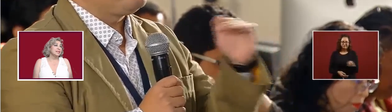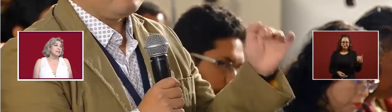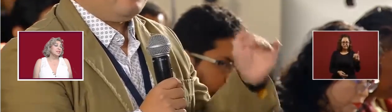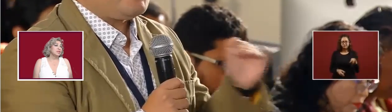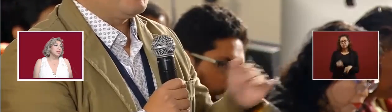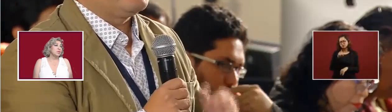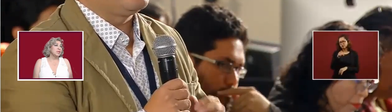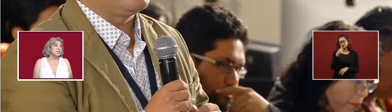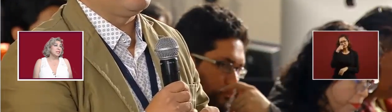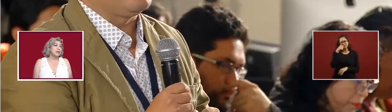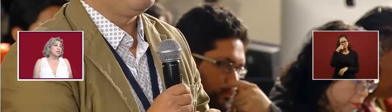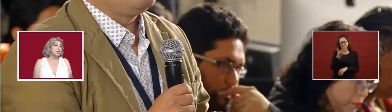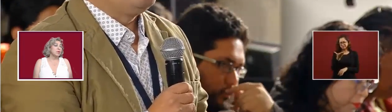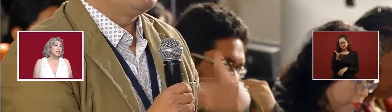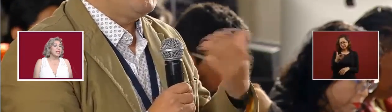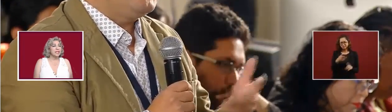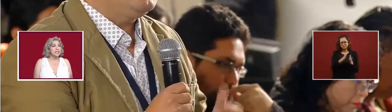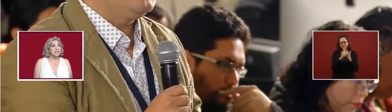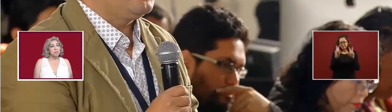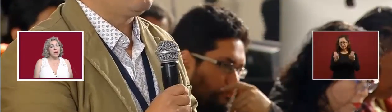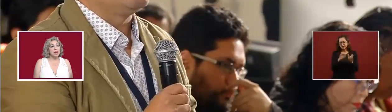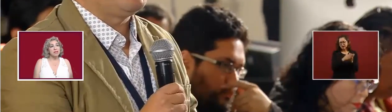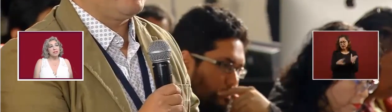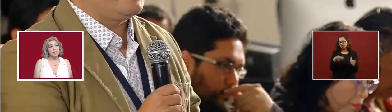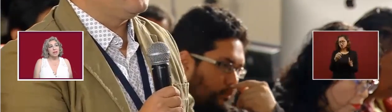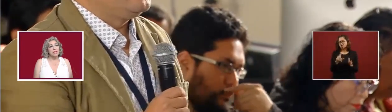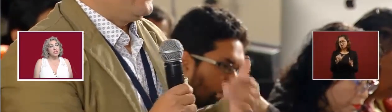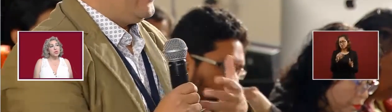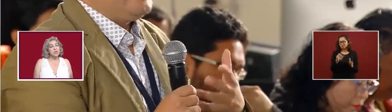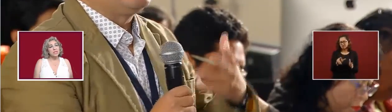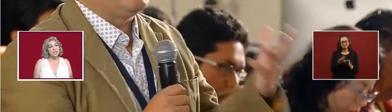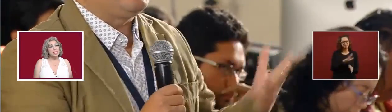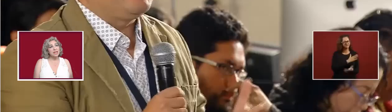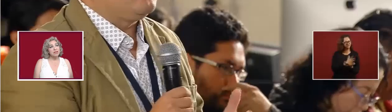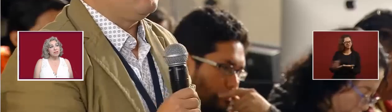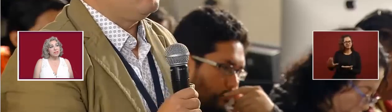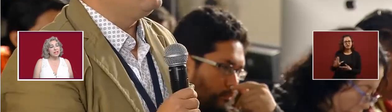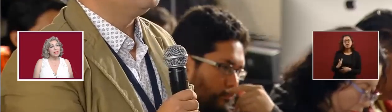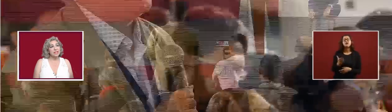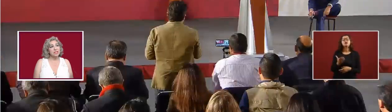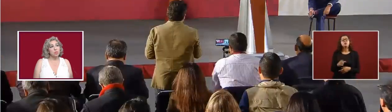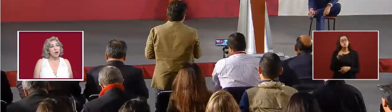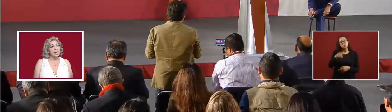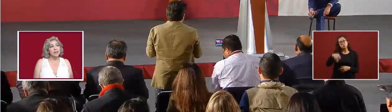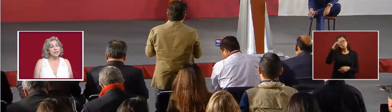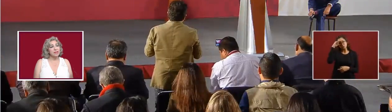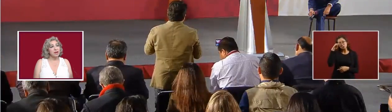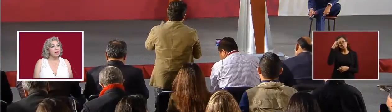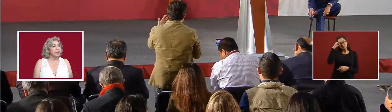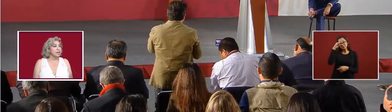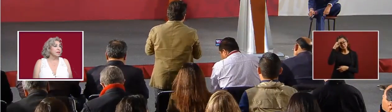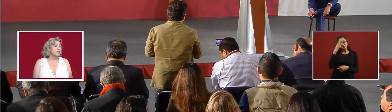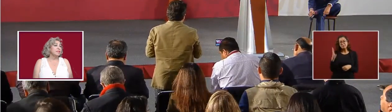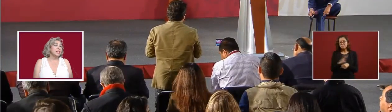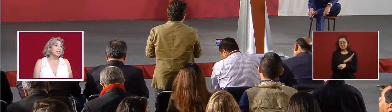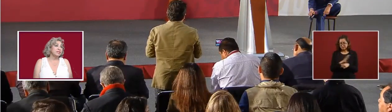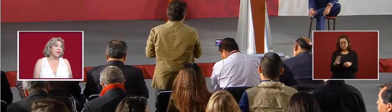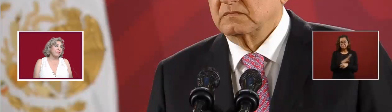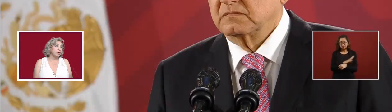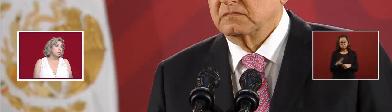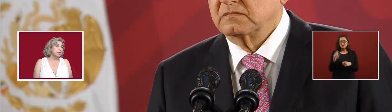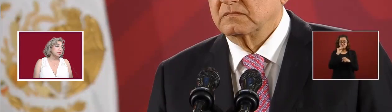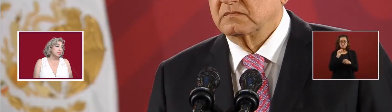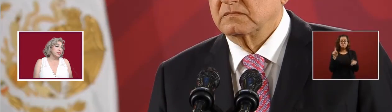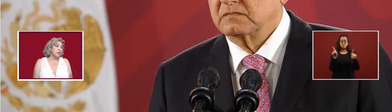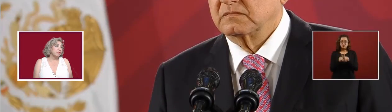And so the ones that are going against the model, do you consider that this run that they're having, that is